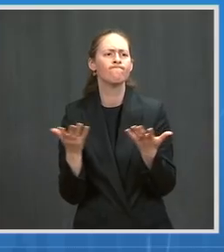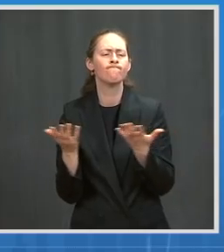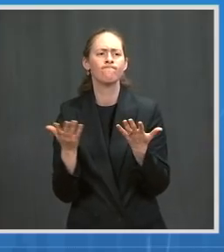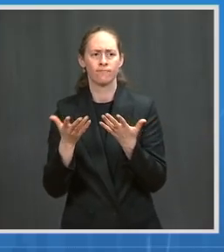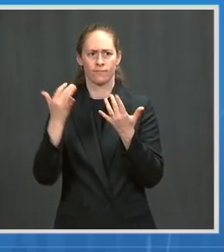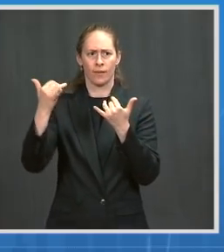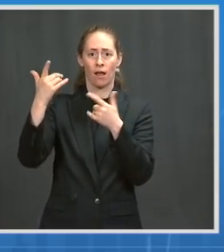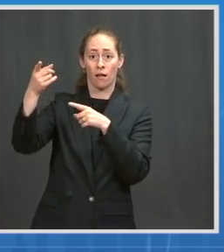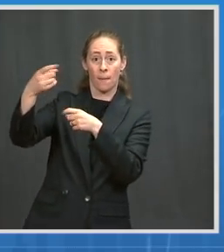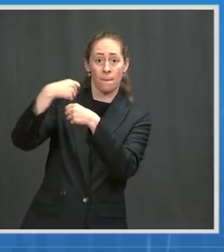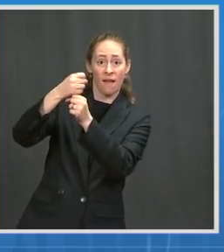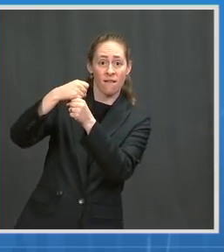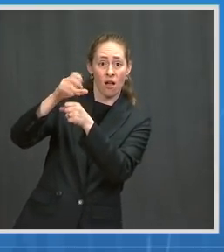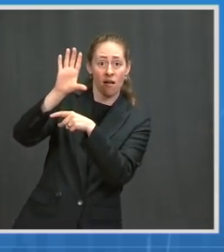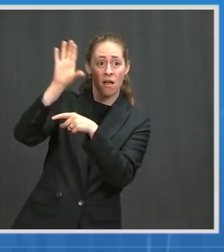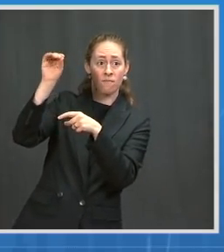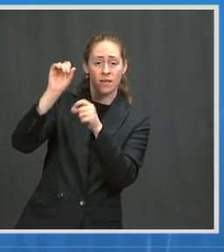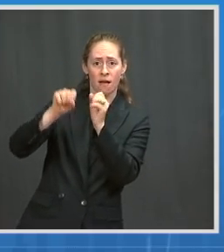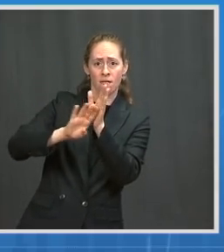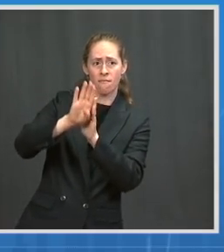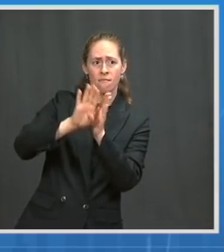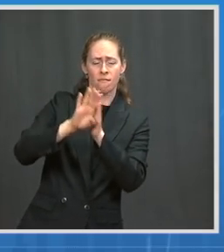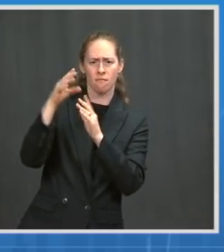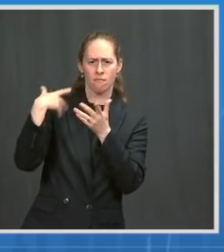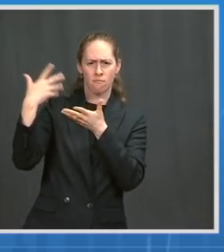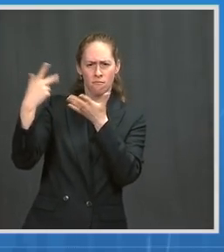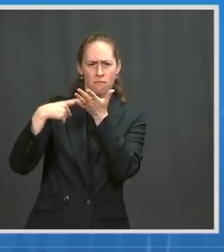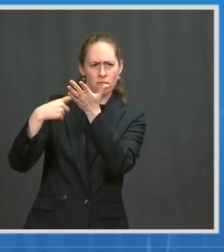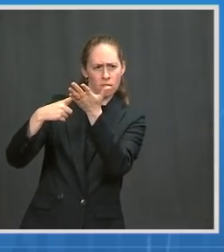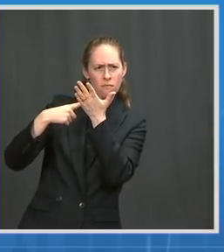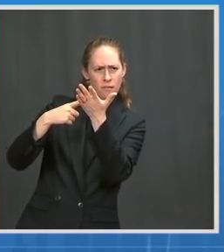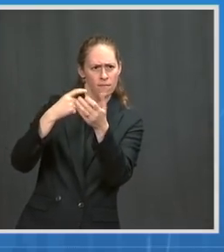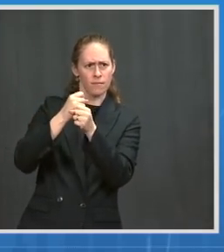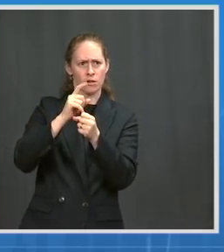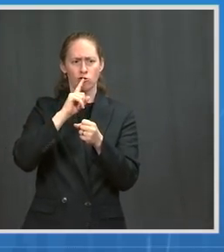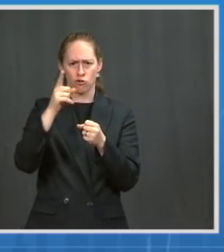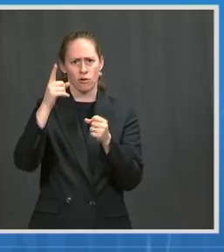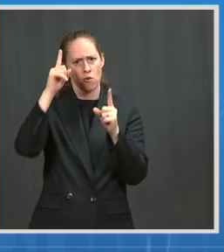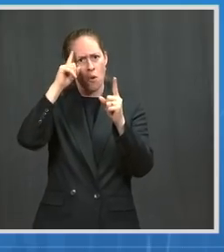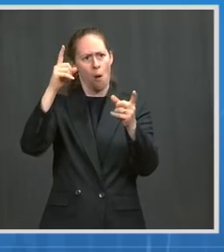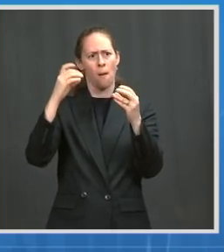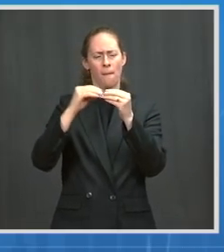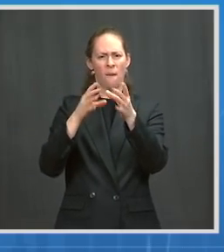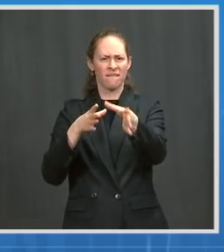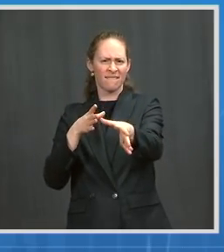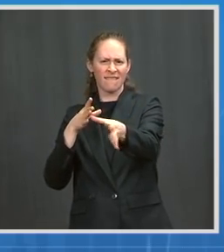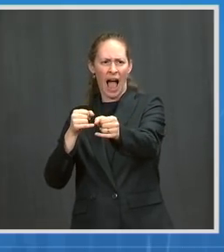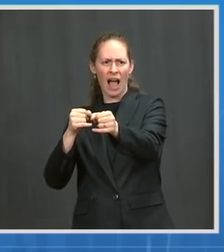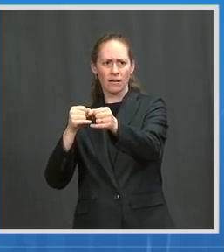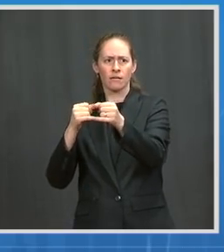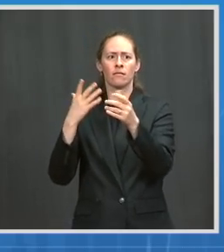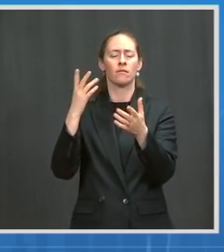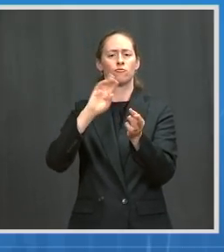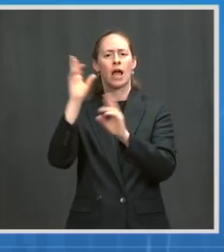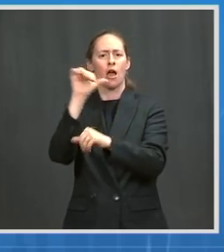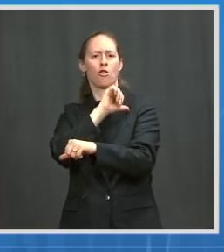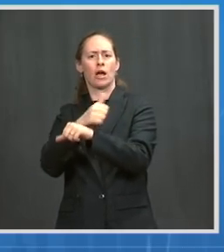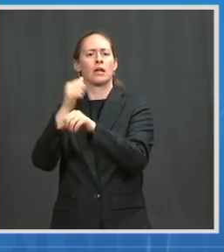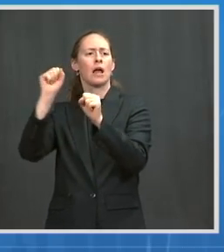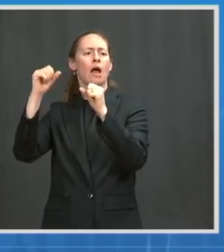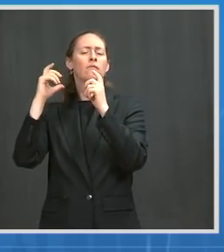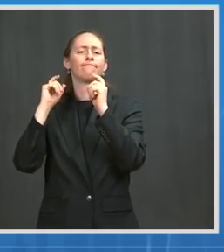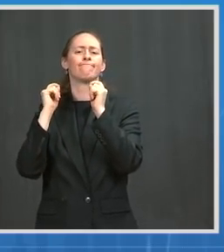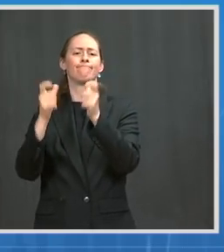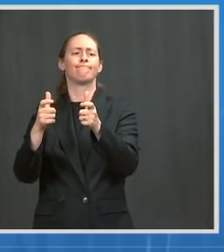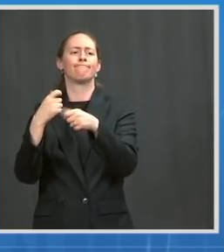the development part of it to accelerate the testing and authorization of promising meds which are in later stage